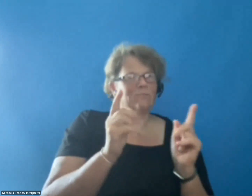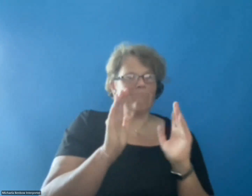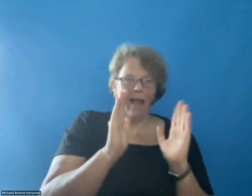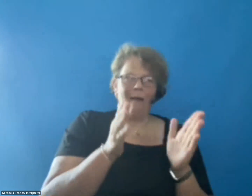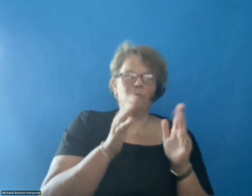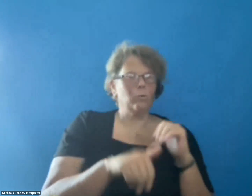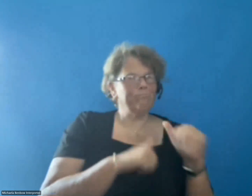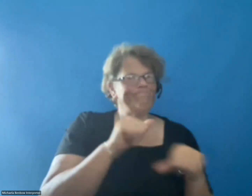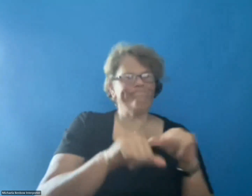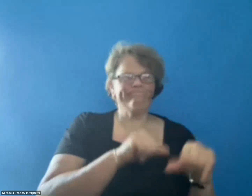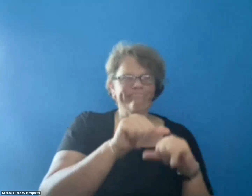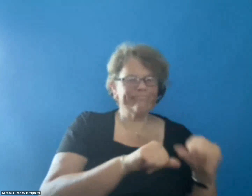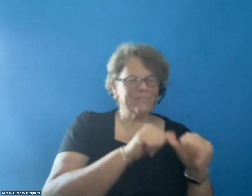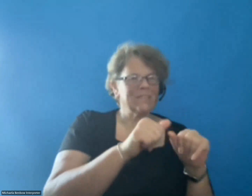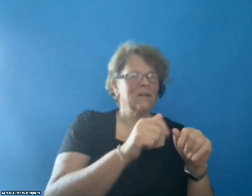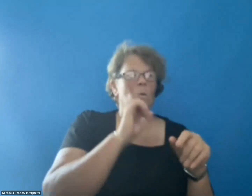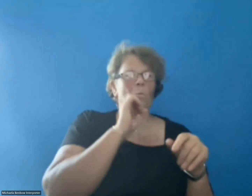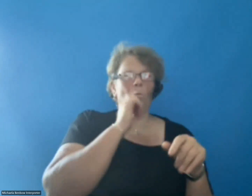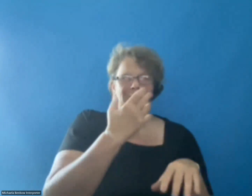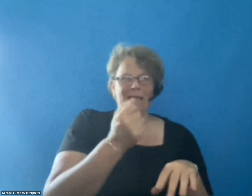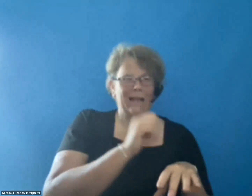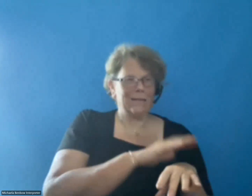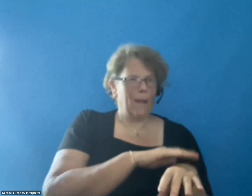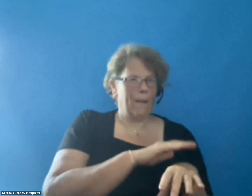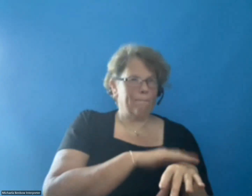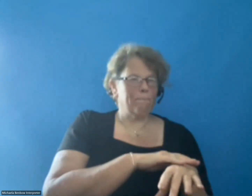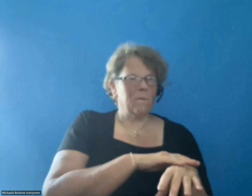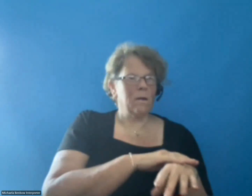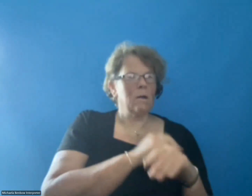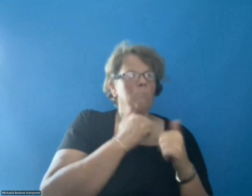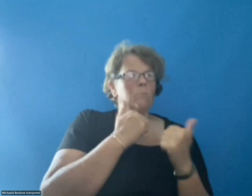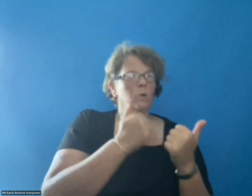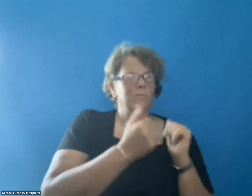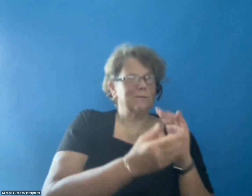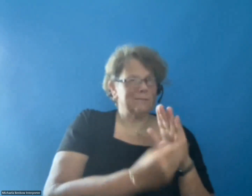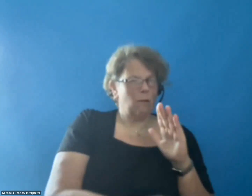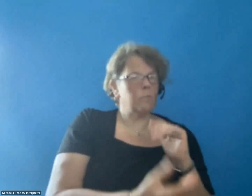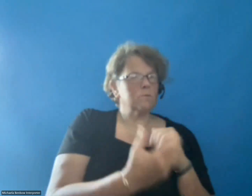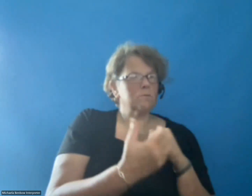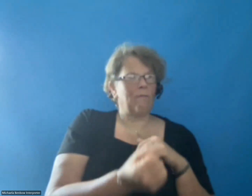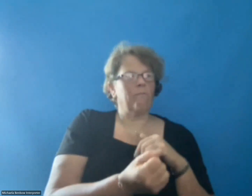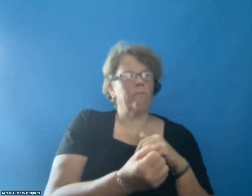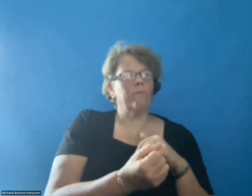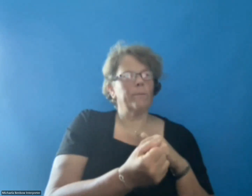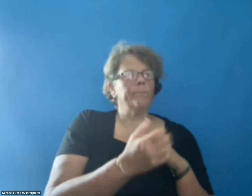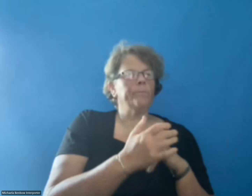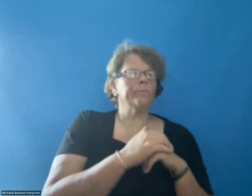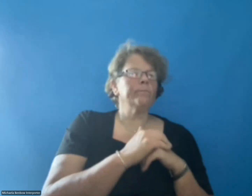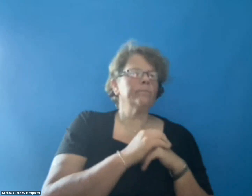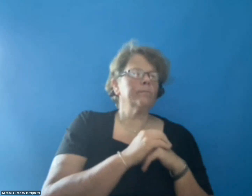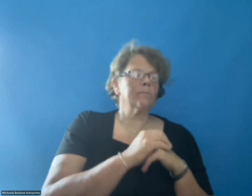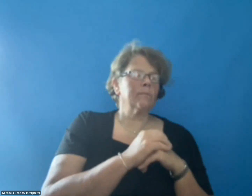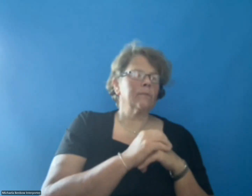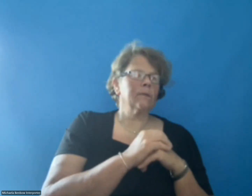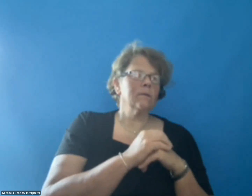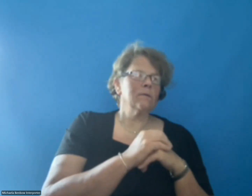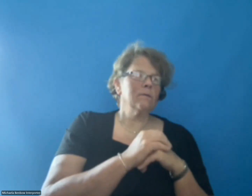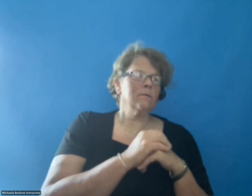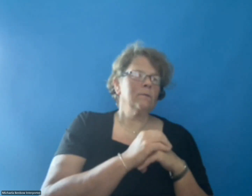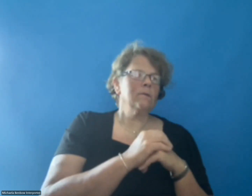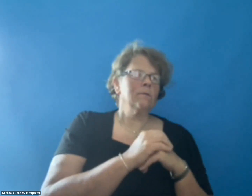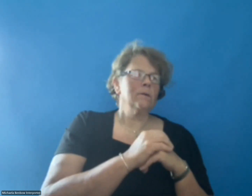take a lot of time to embed, but showing through good examples of how things are working and making that happen. But ultimately, I think it's,